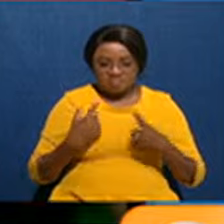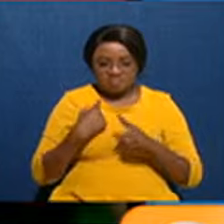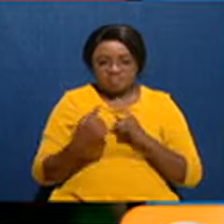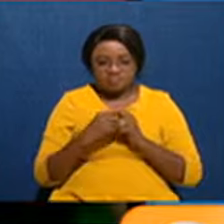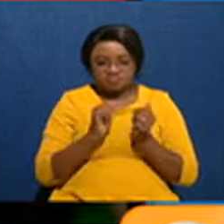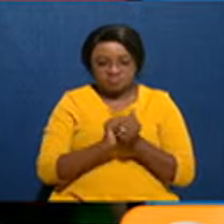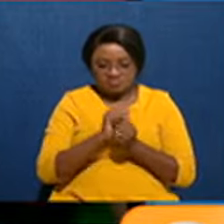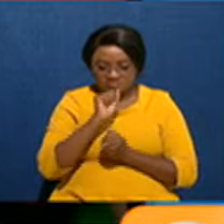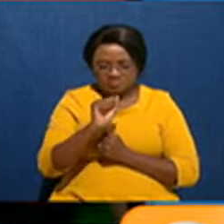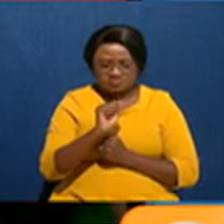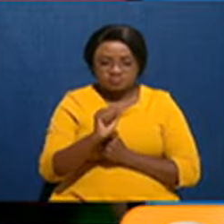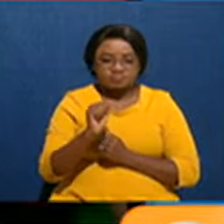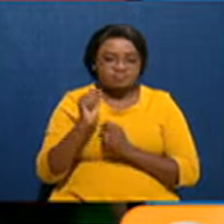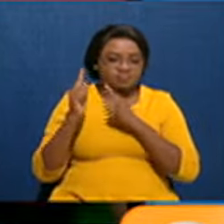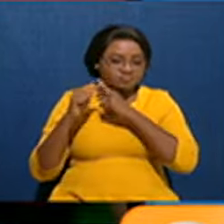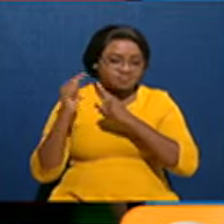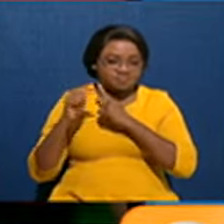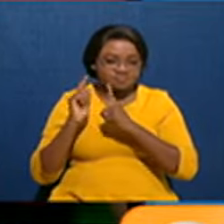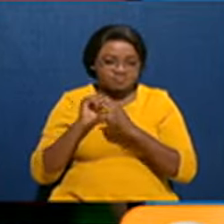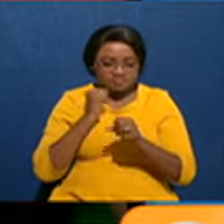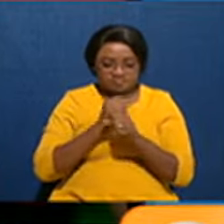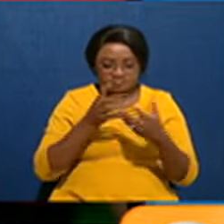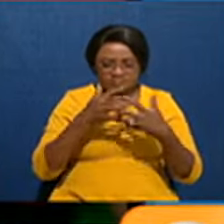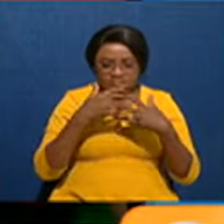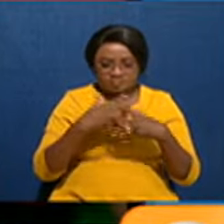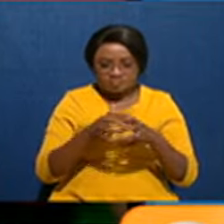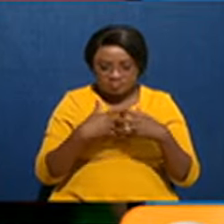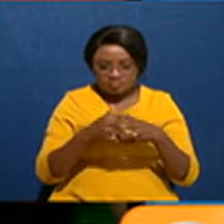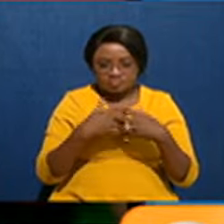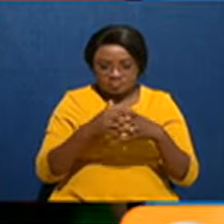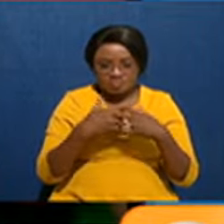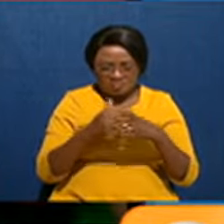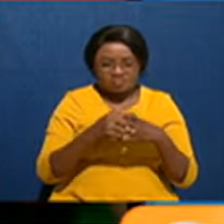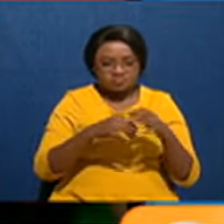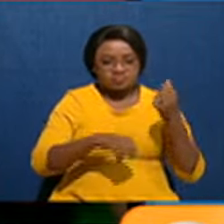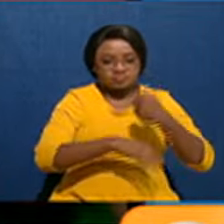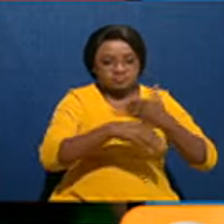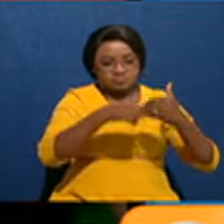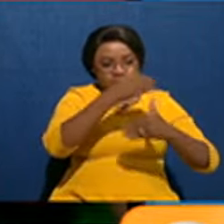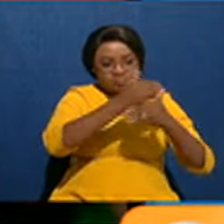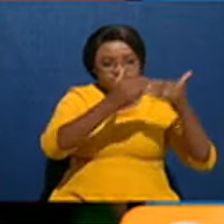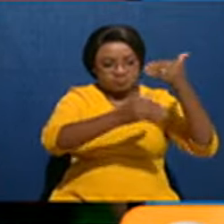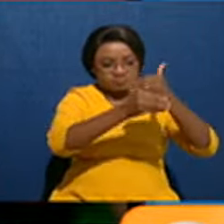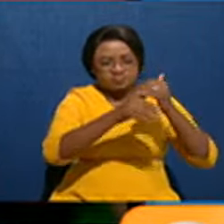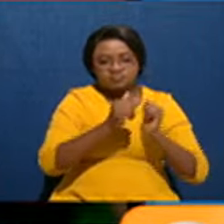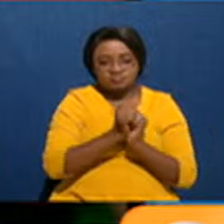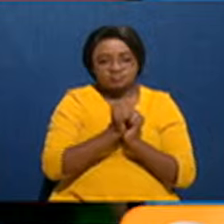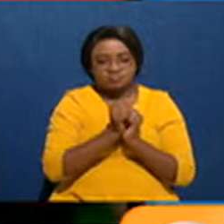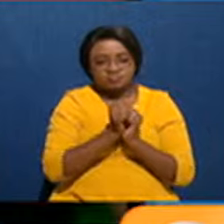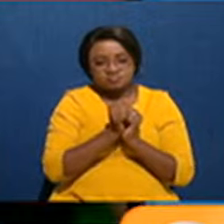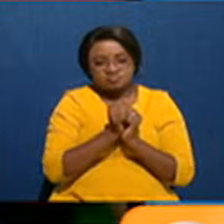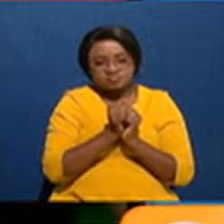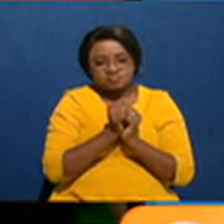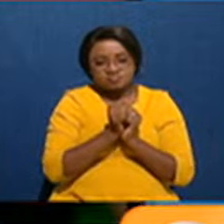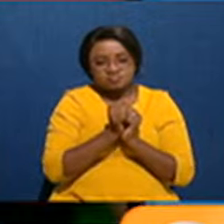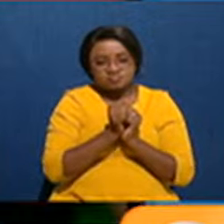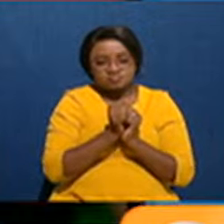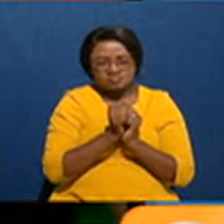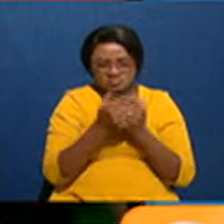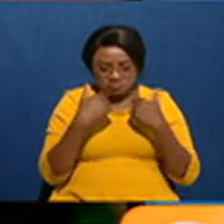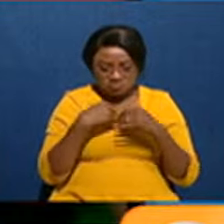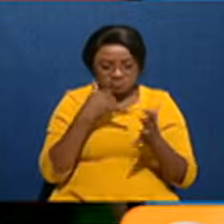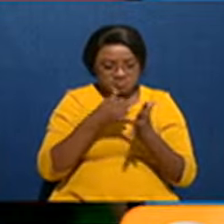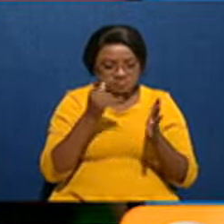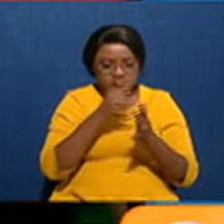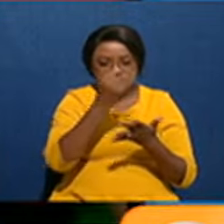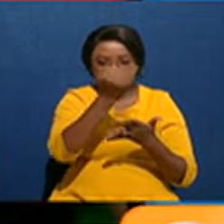and above. I have been involved in design of engineering structures, especially buildings. So I